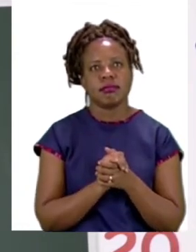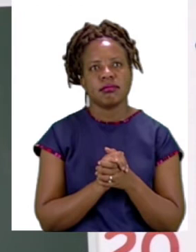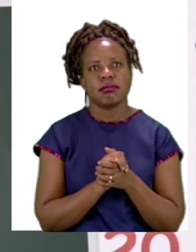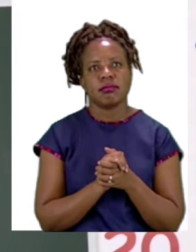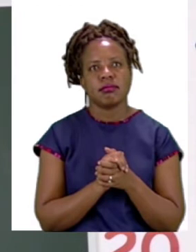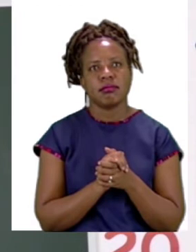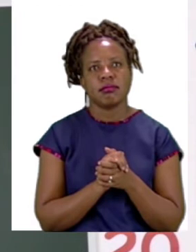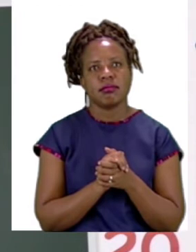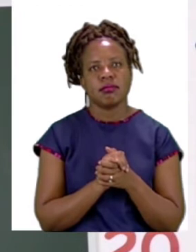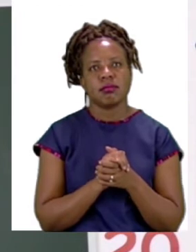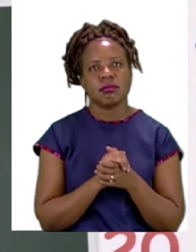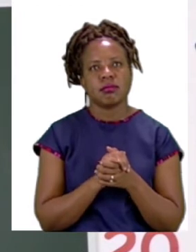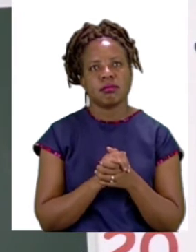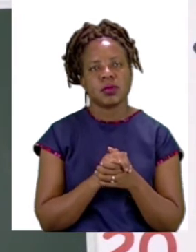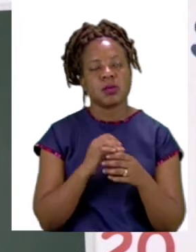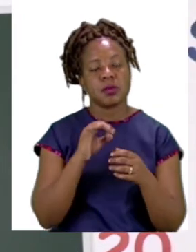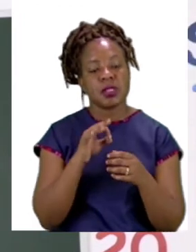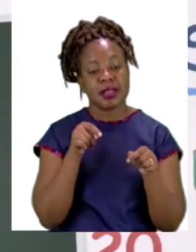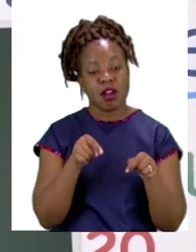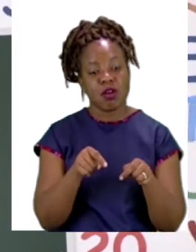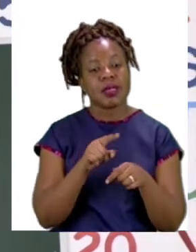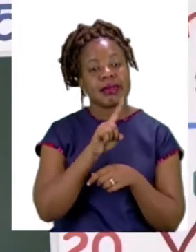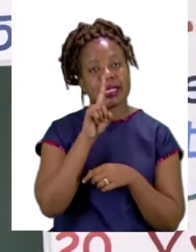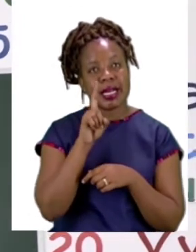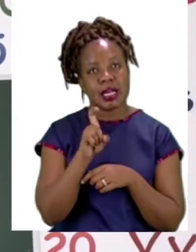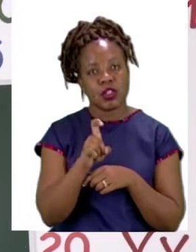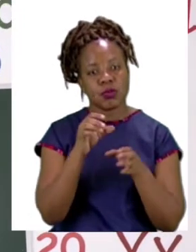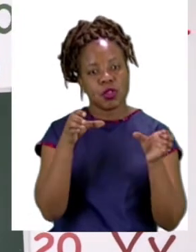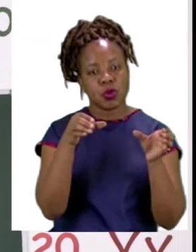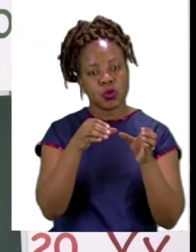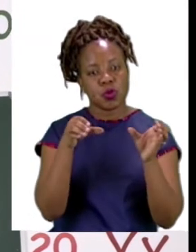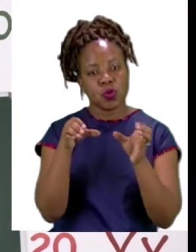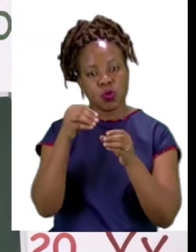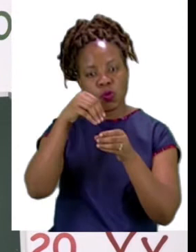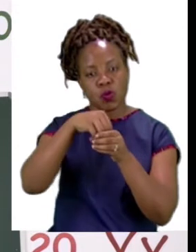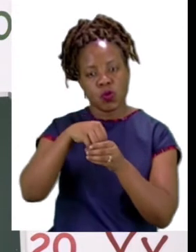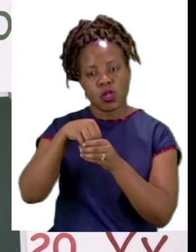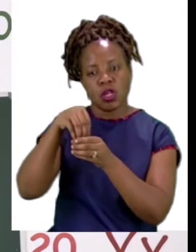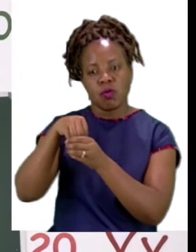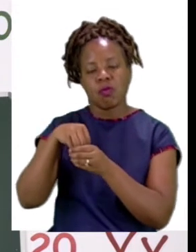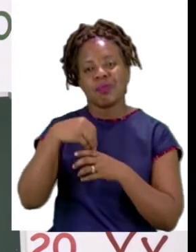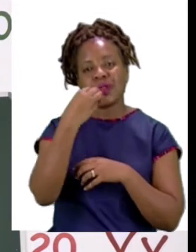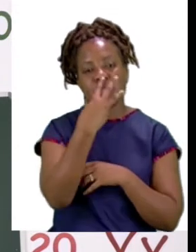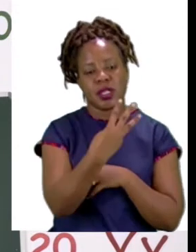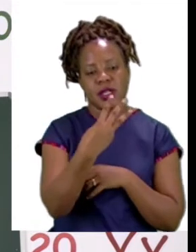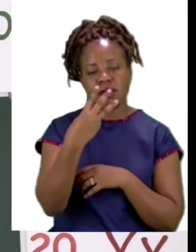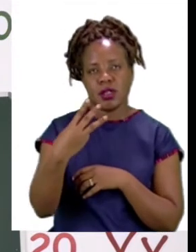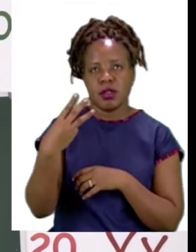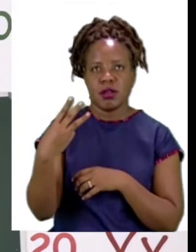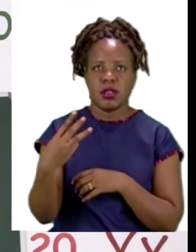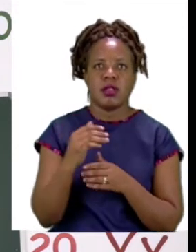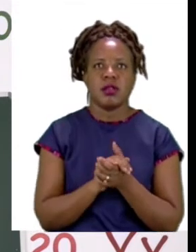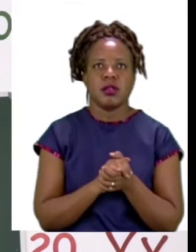said 4s, we would go until the 4th one and group. So take your time, group nicely.